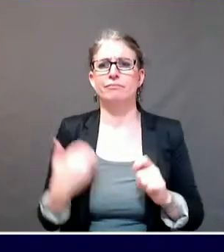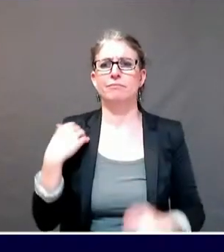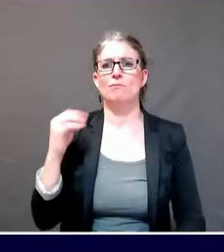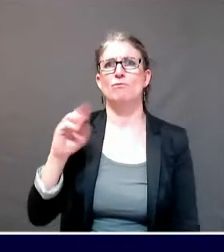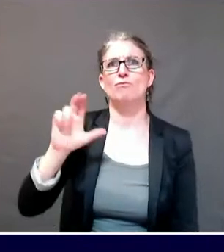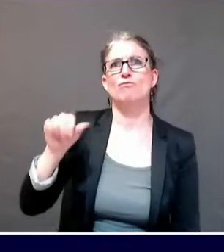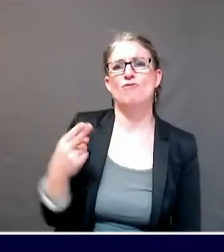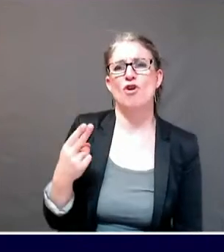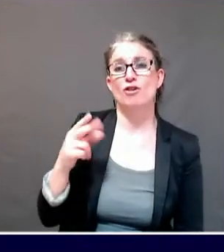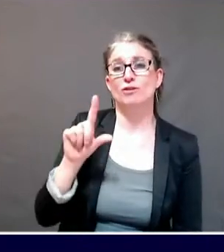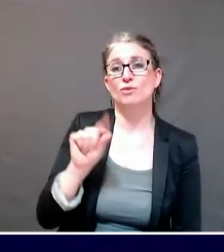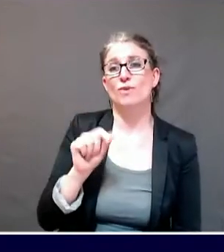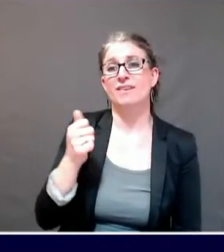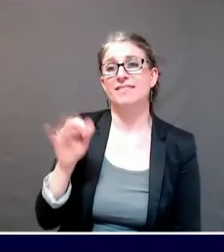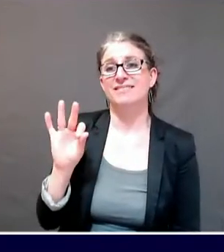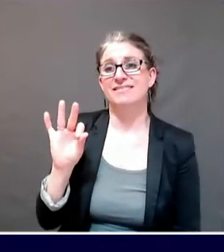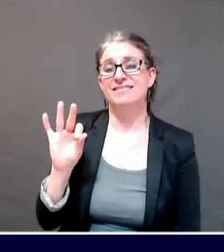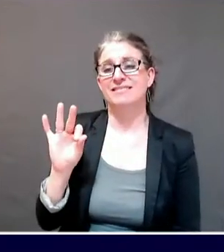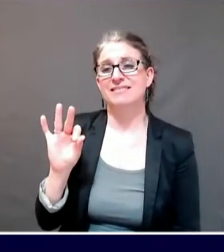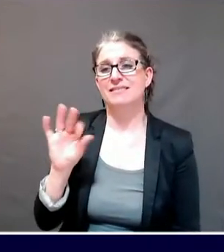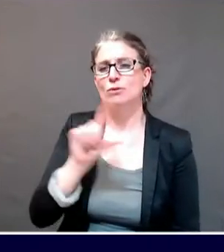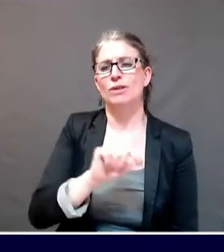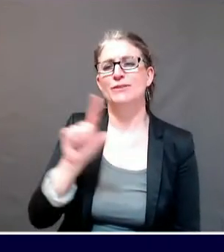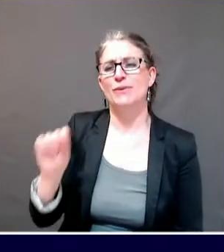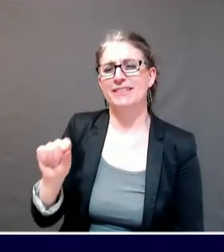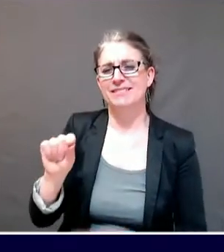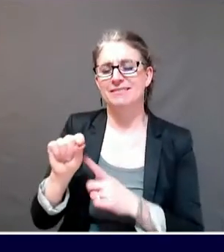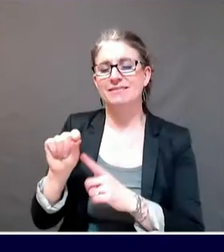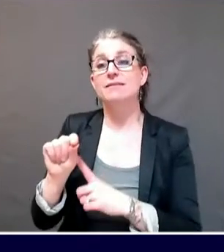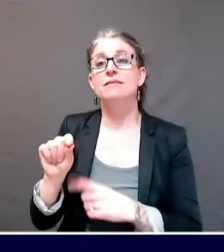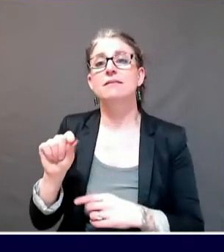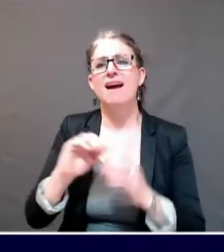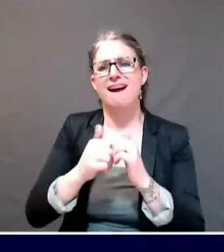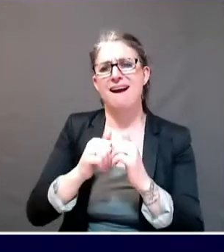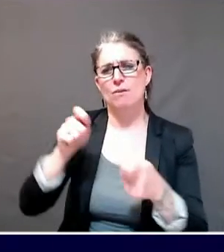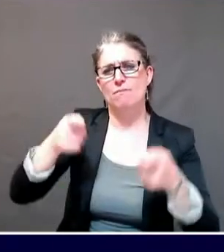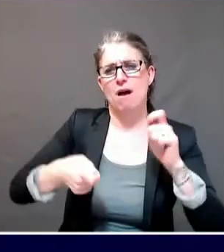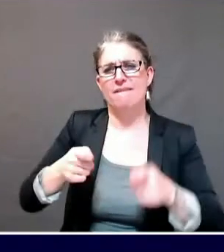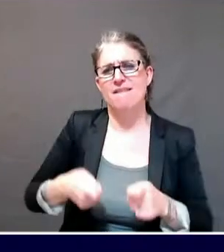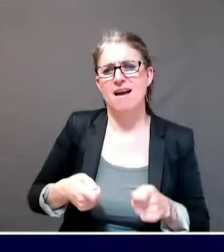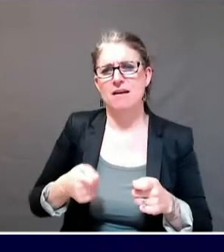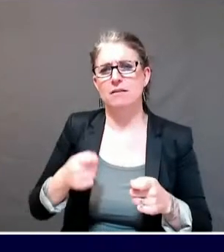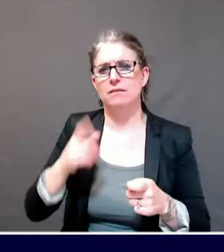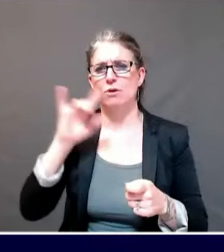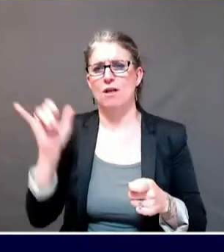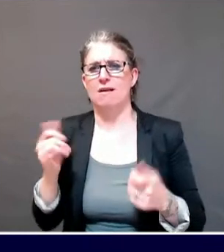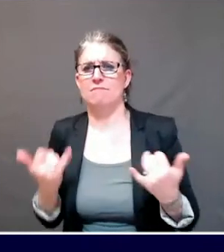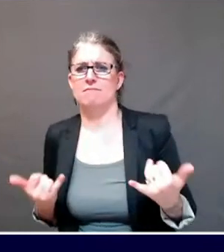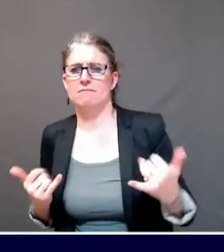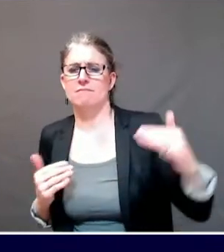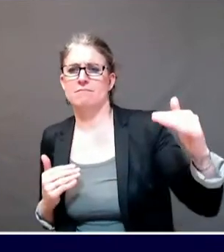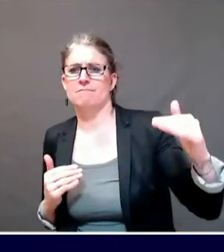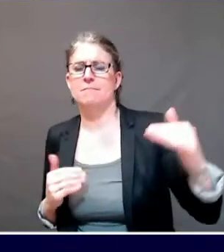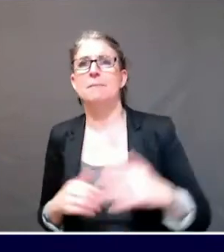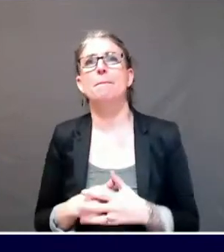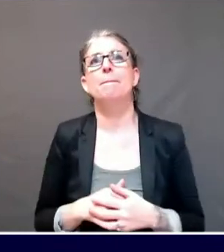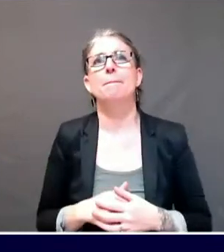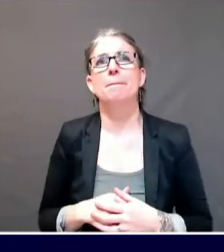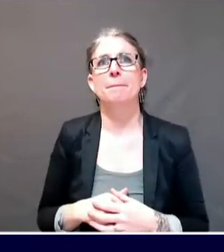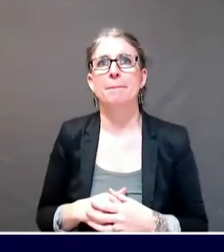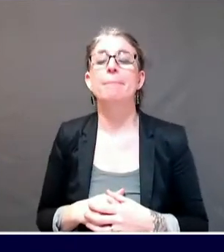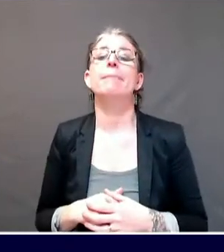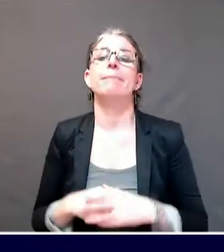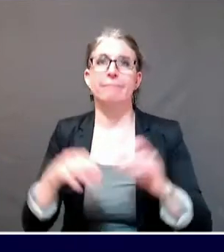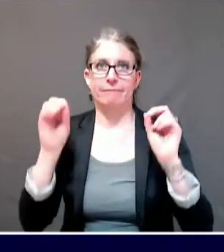We have tried to keep, we've tried to continue turning up the dial with respect to the number of staff that we